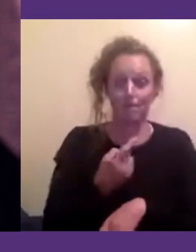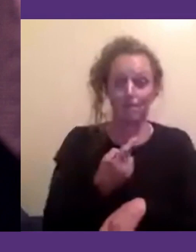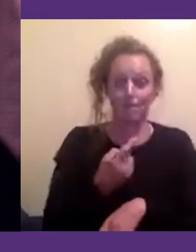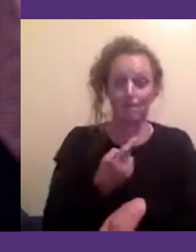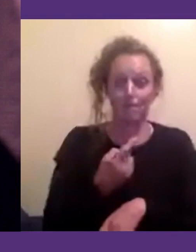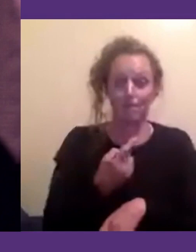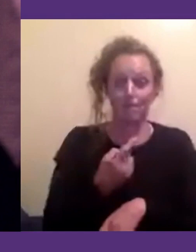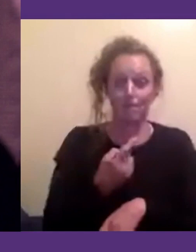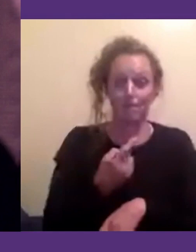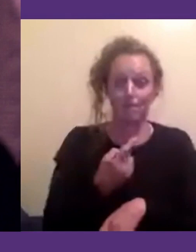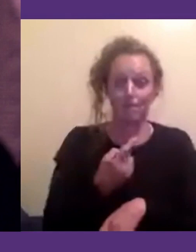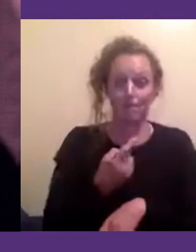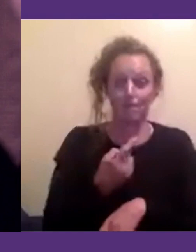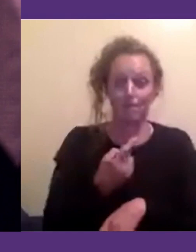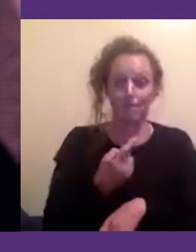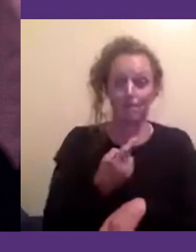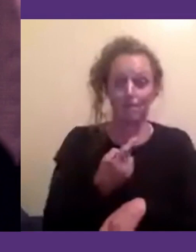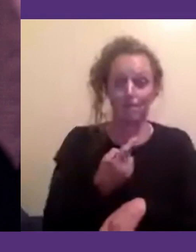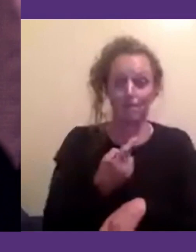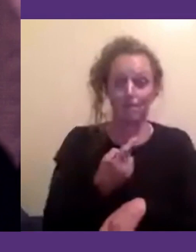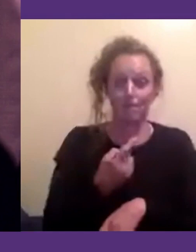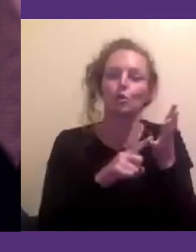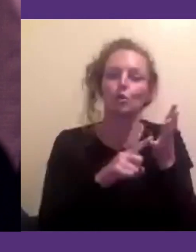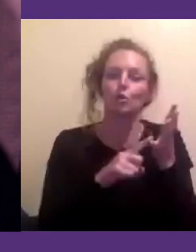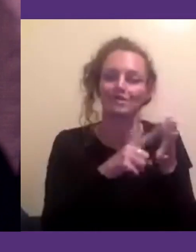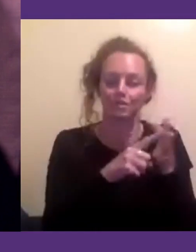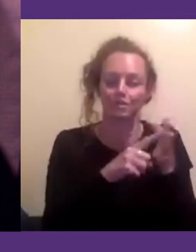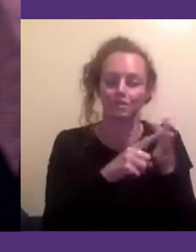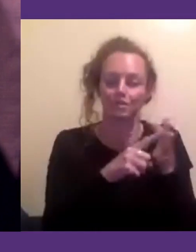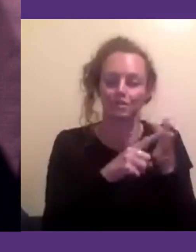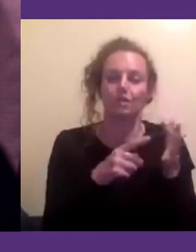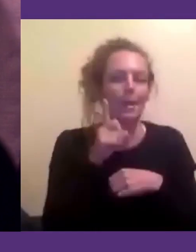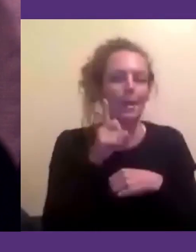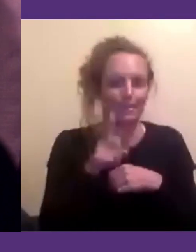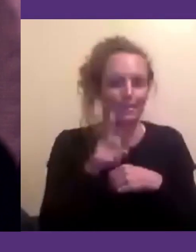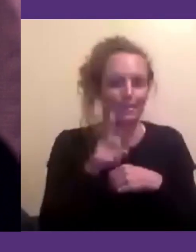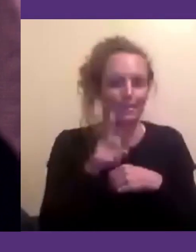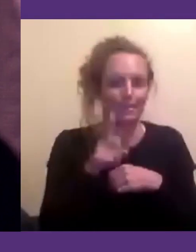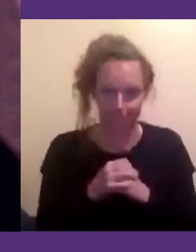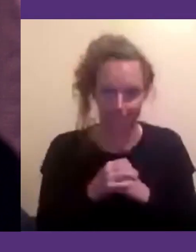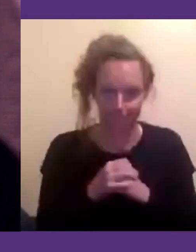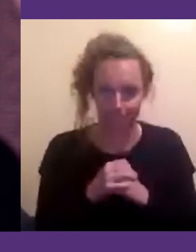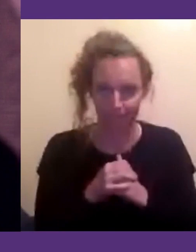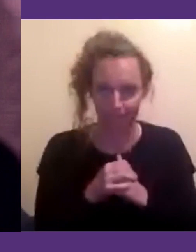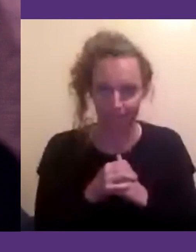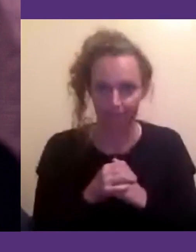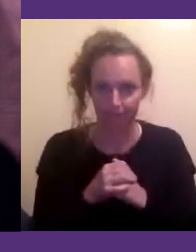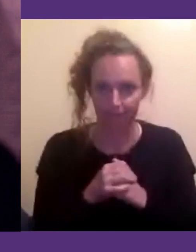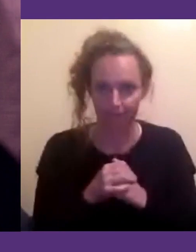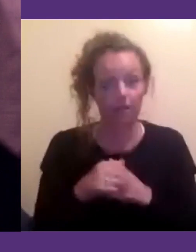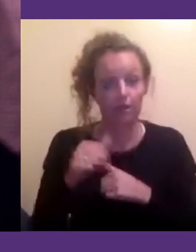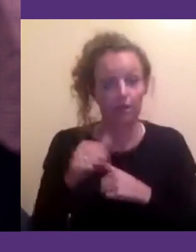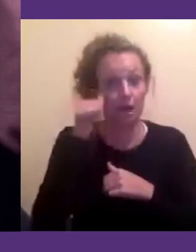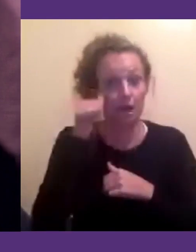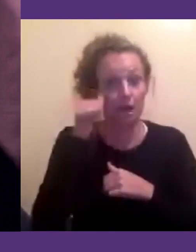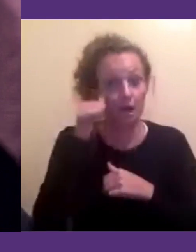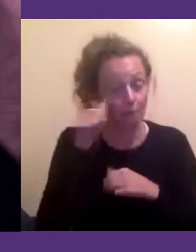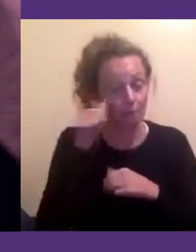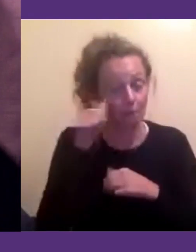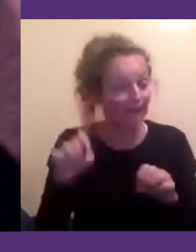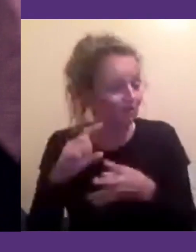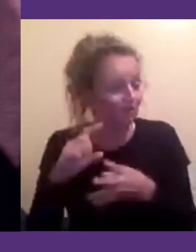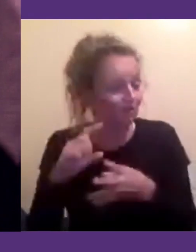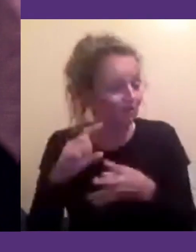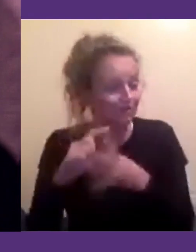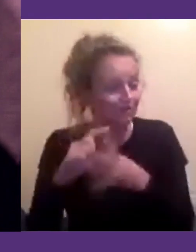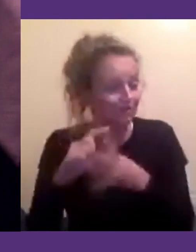because I'm very aware that non-disabled people won't be talking about it. So it is hard when you're one of very few